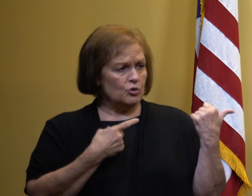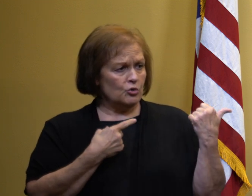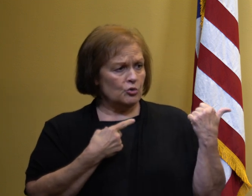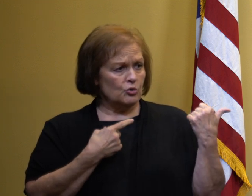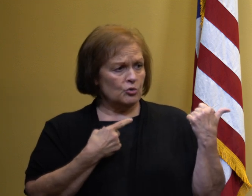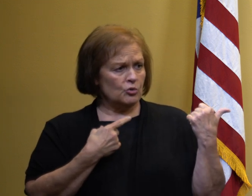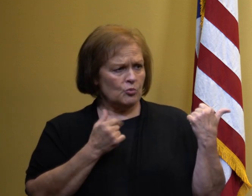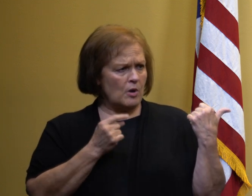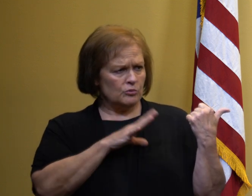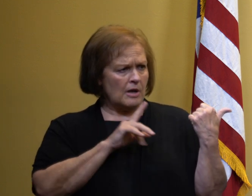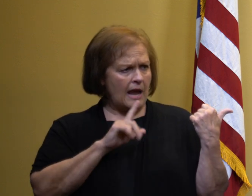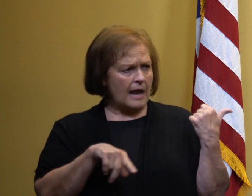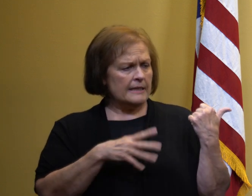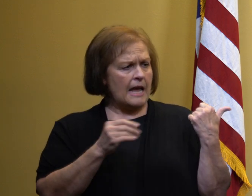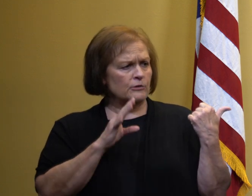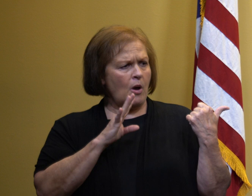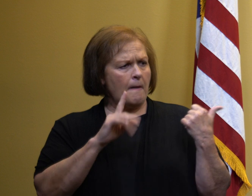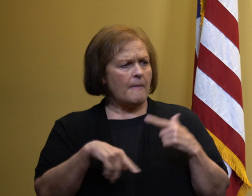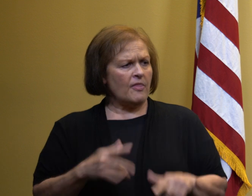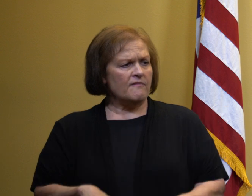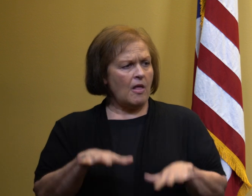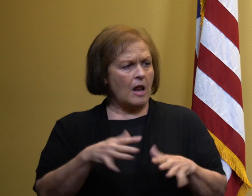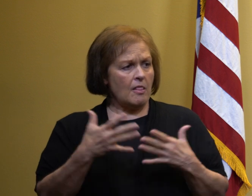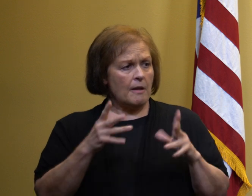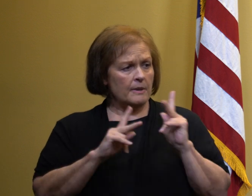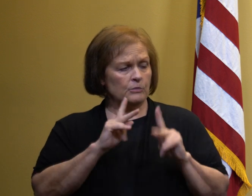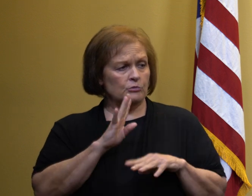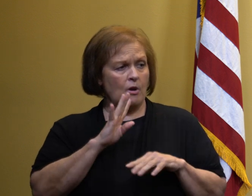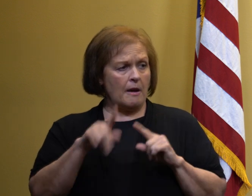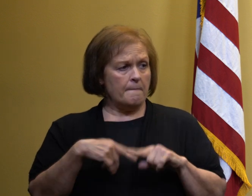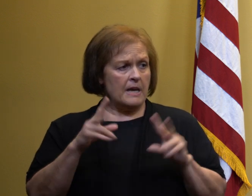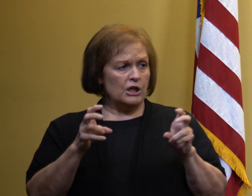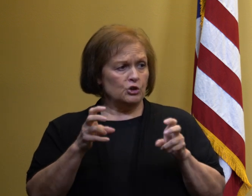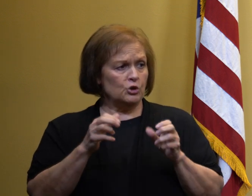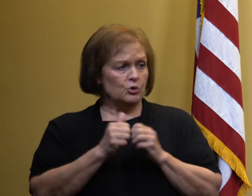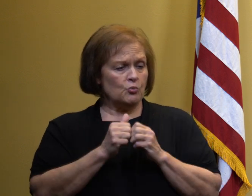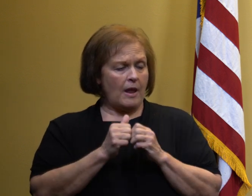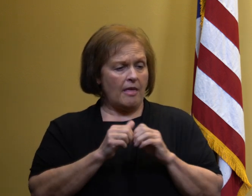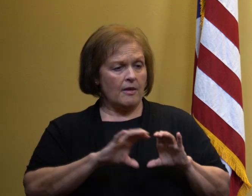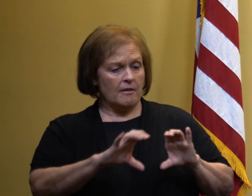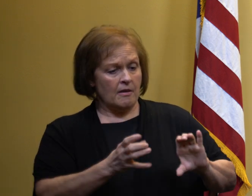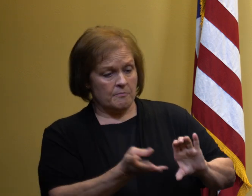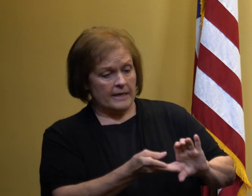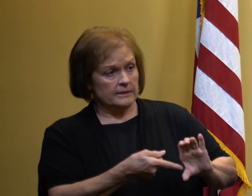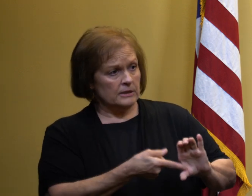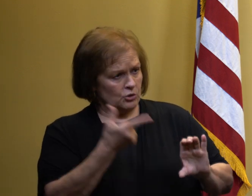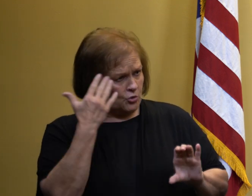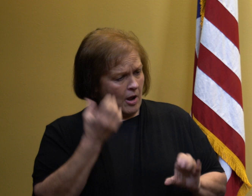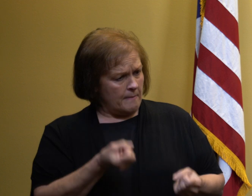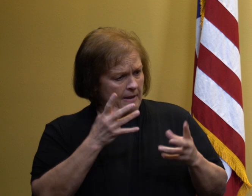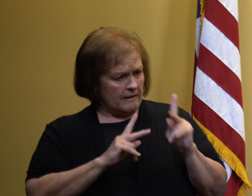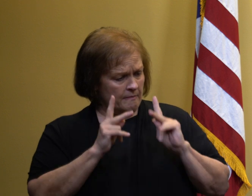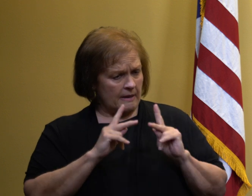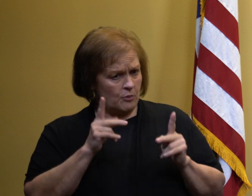that, and then again talking about the flooding, a lot of residents talking about issues with the catch basins. Do you know how many crews you